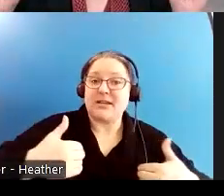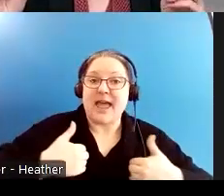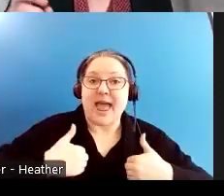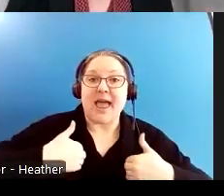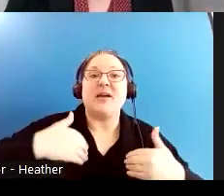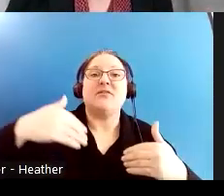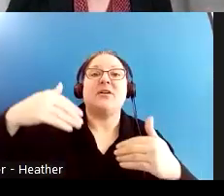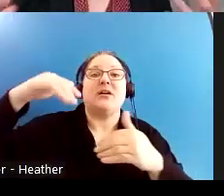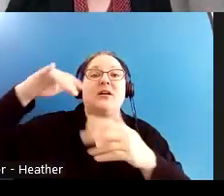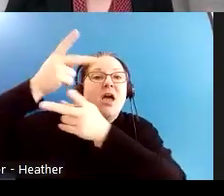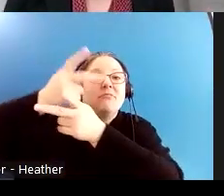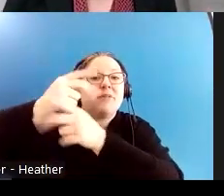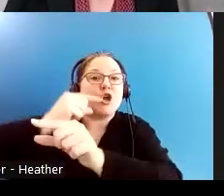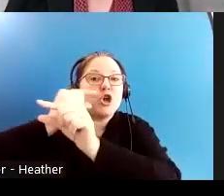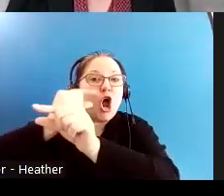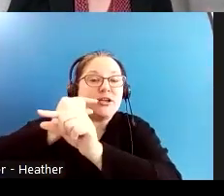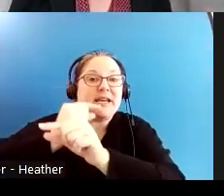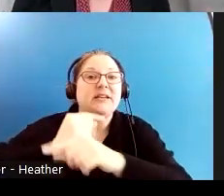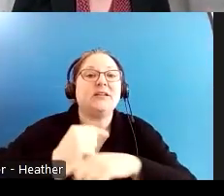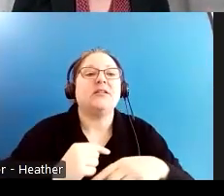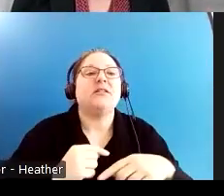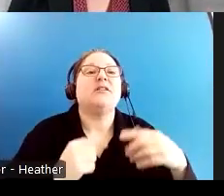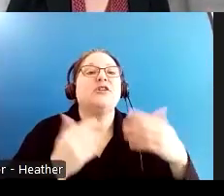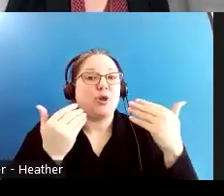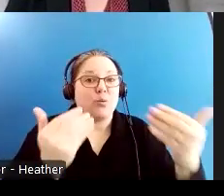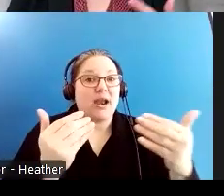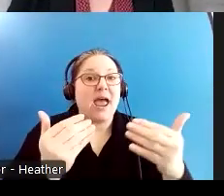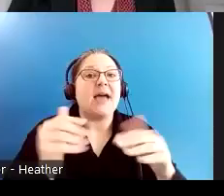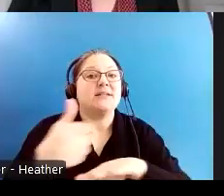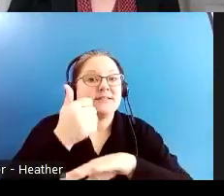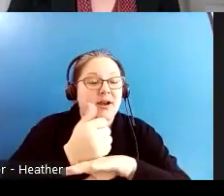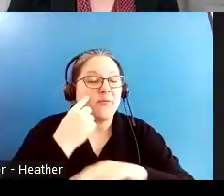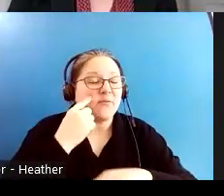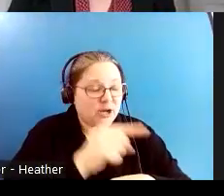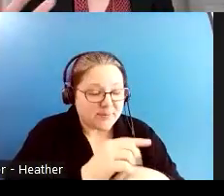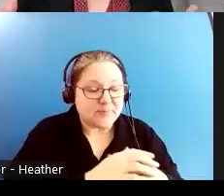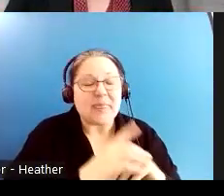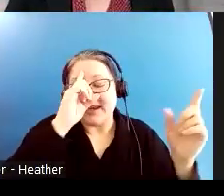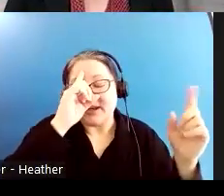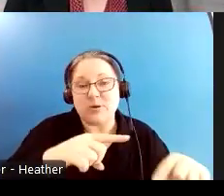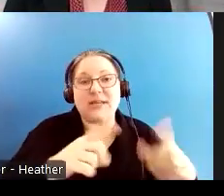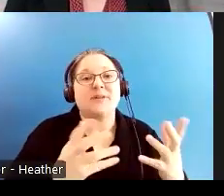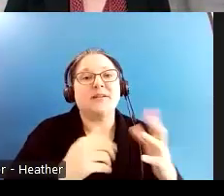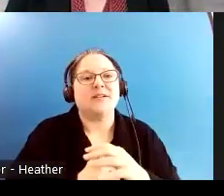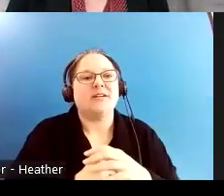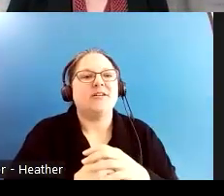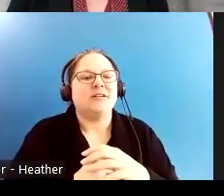the involuntary category. We still went forward with the conservatorship, and he agreed to it. So we consider it kind of